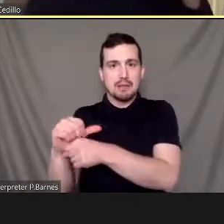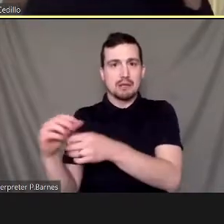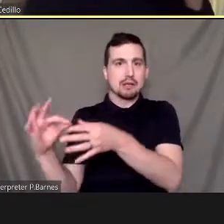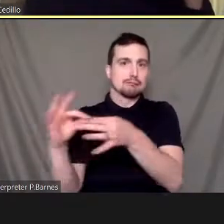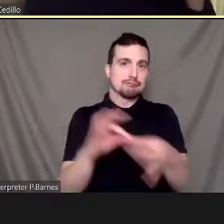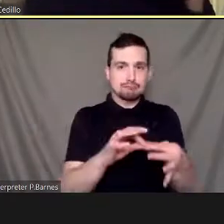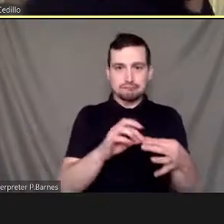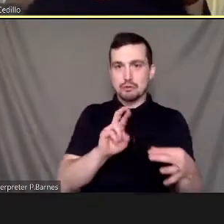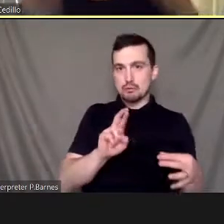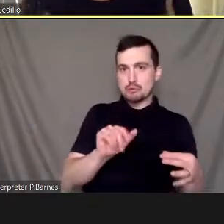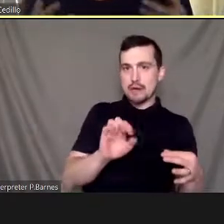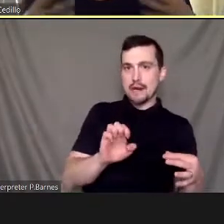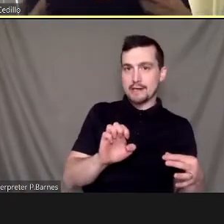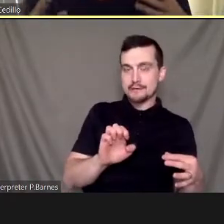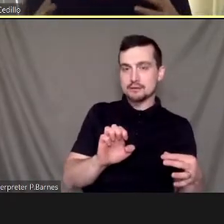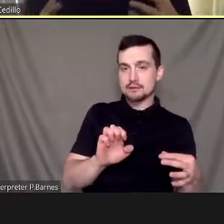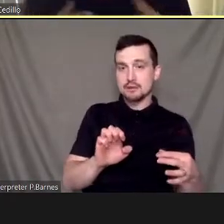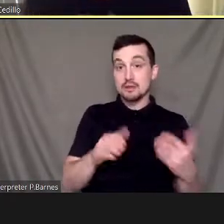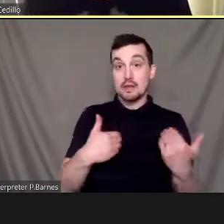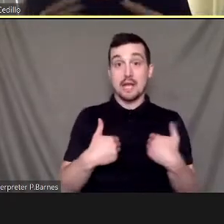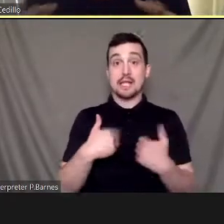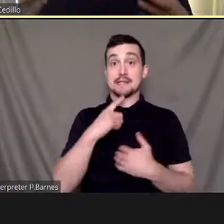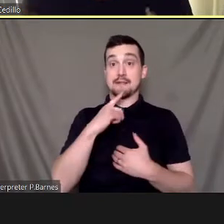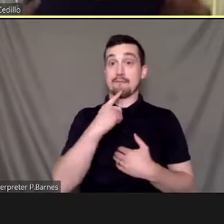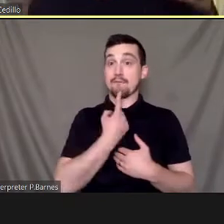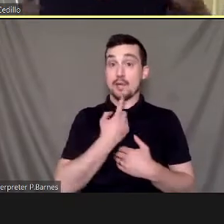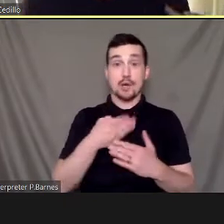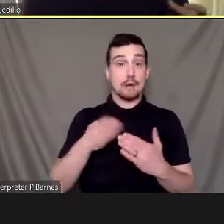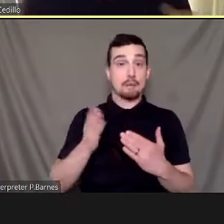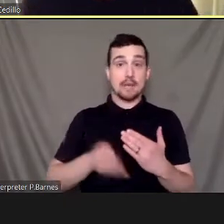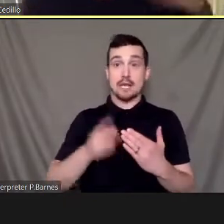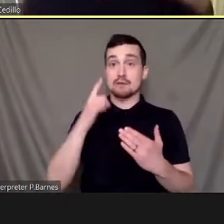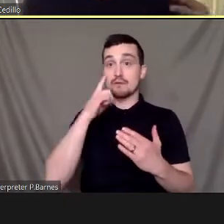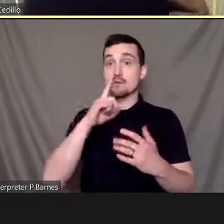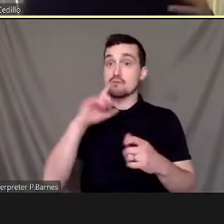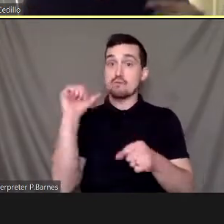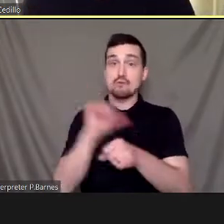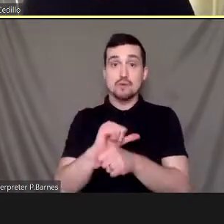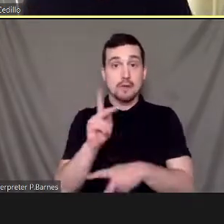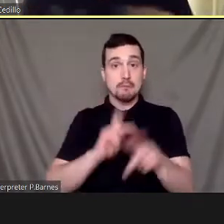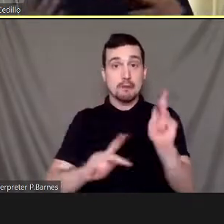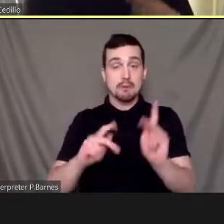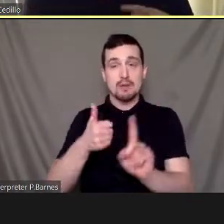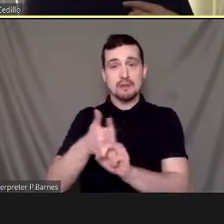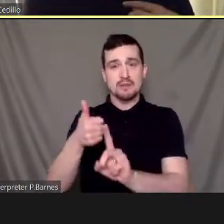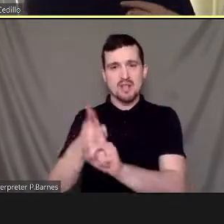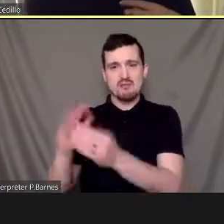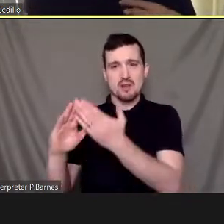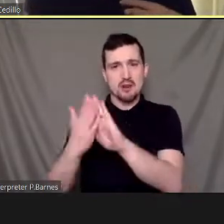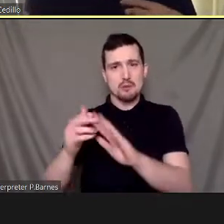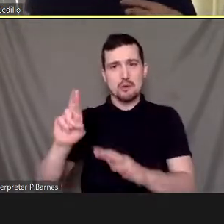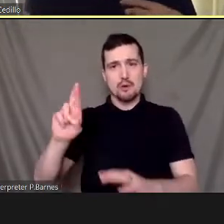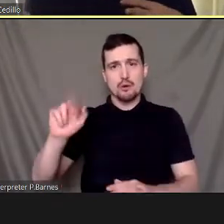has severe implications for real people who are racialized and then